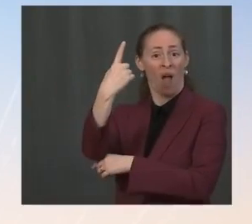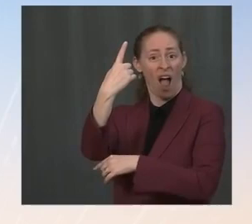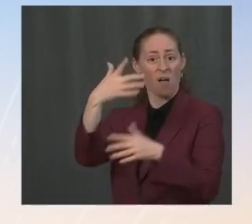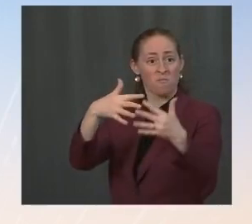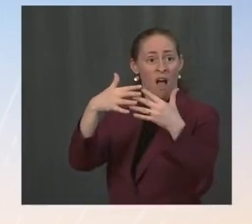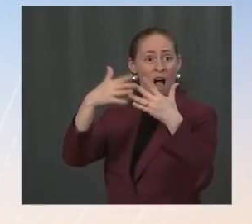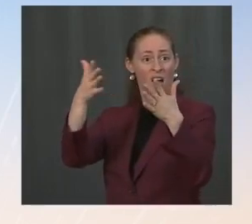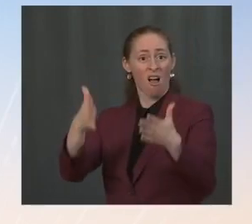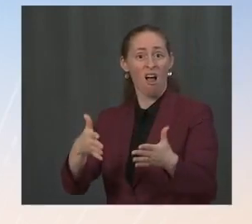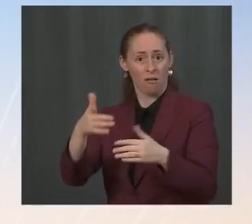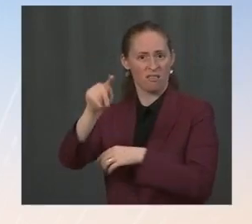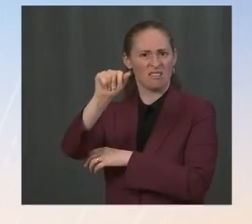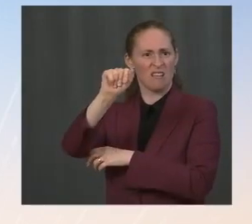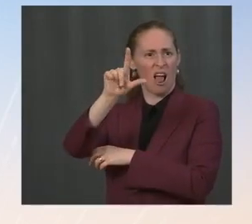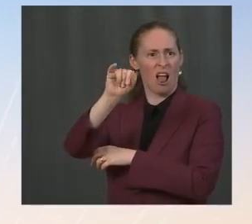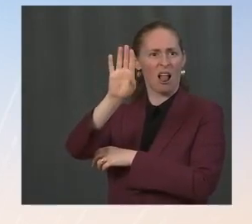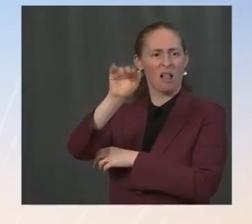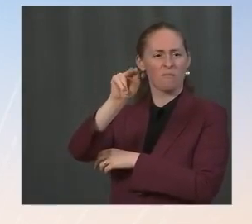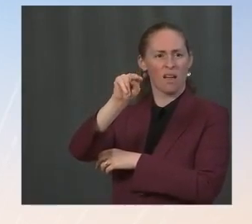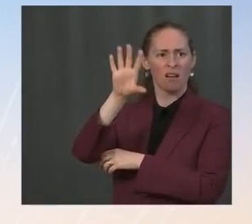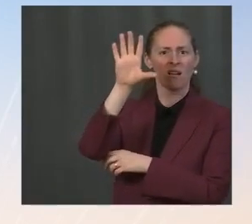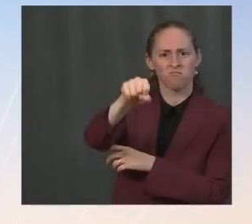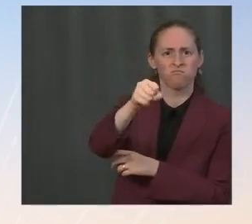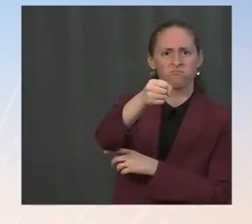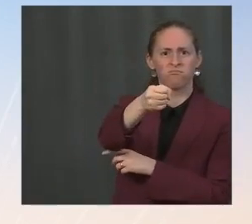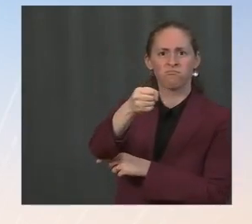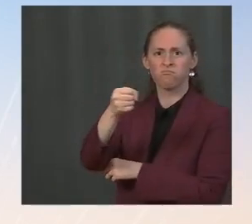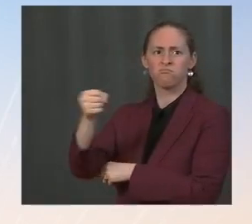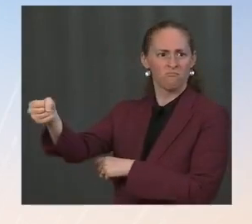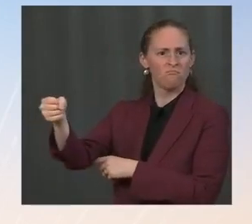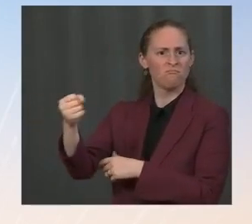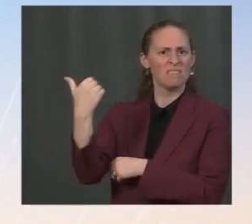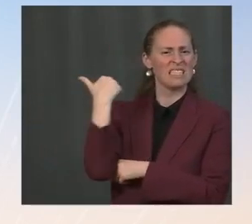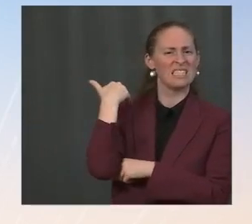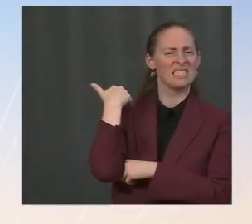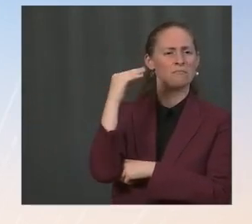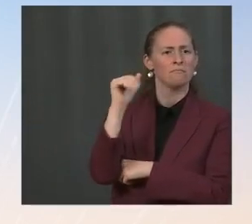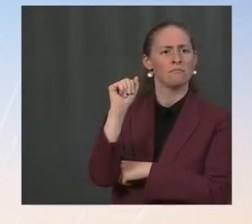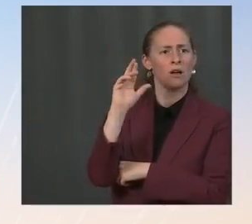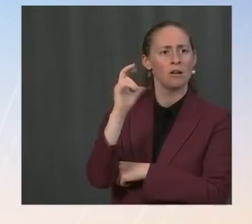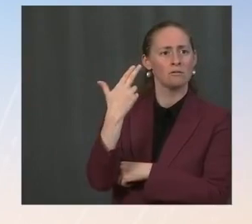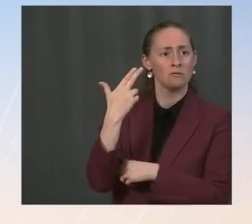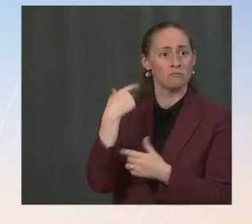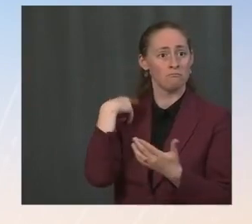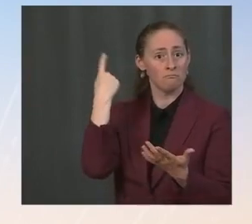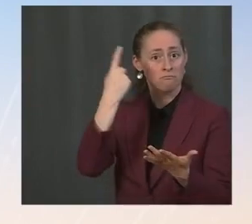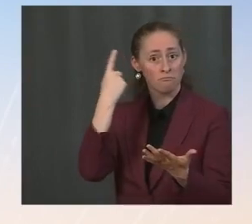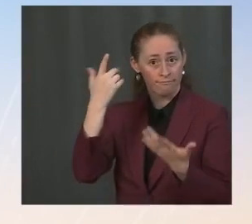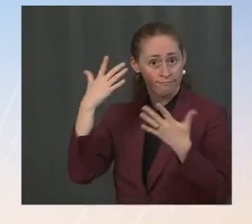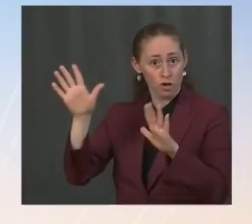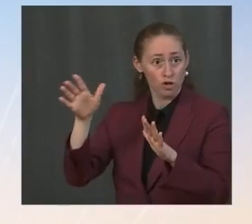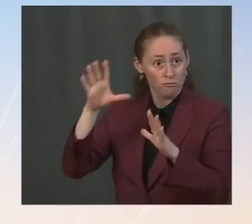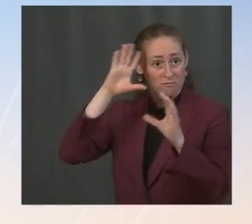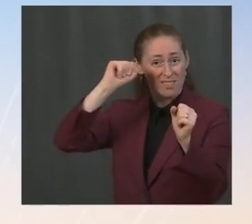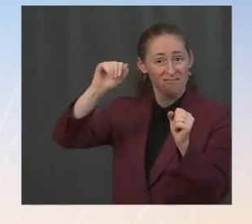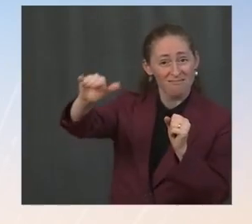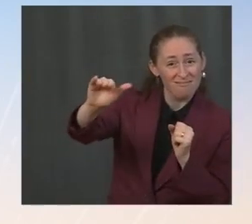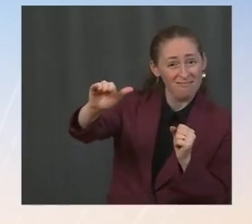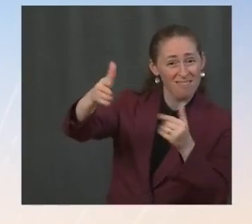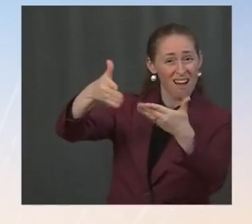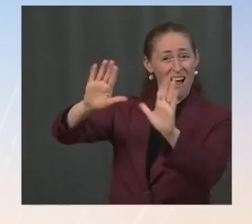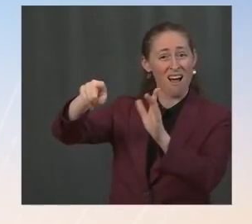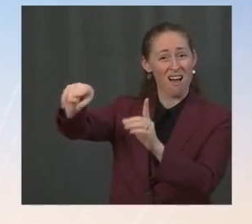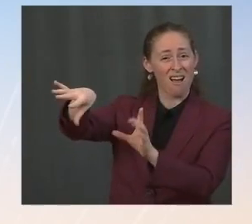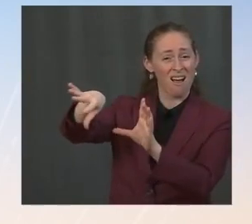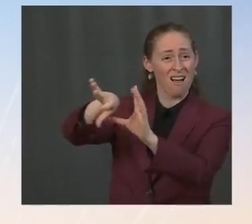His name's Mark Freericks, and I'm wondering if the administration has been in negotiations to release him as part of